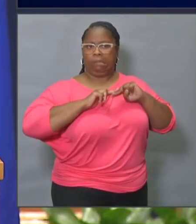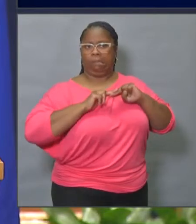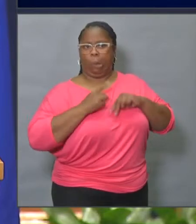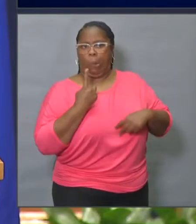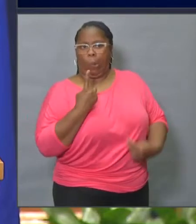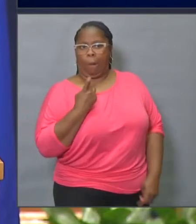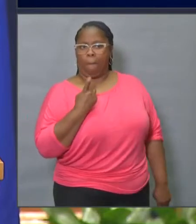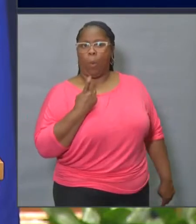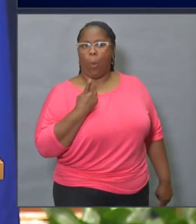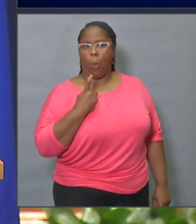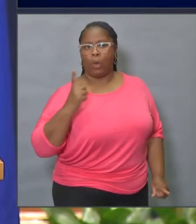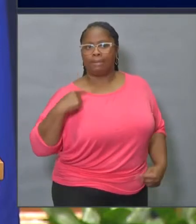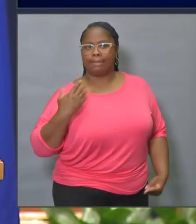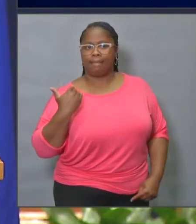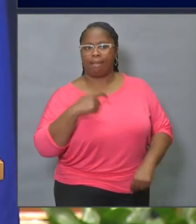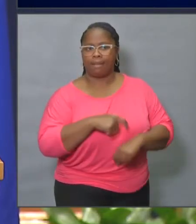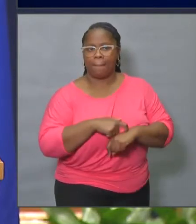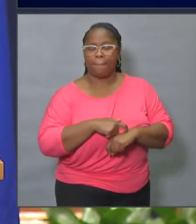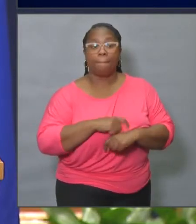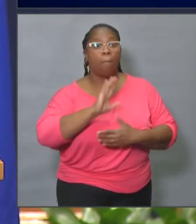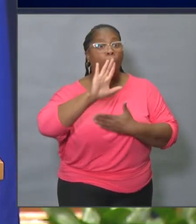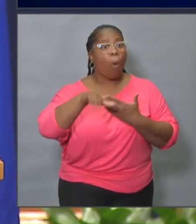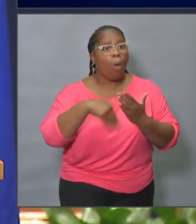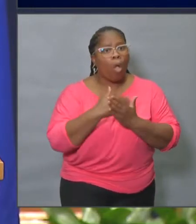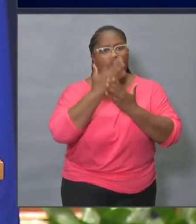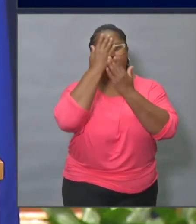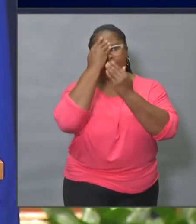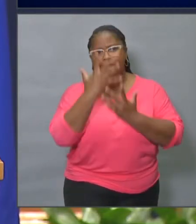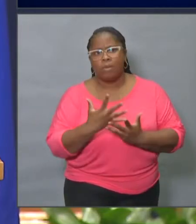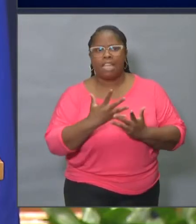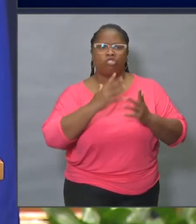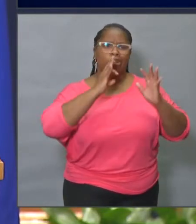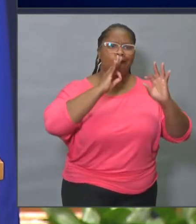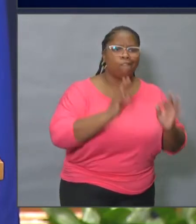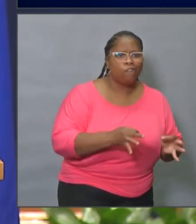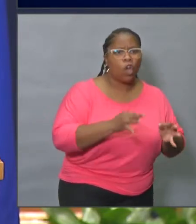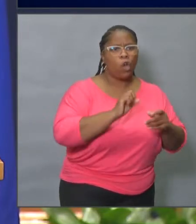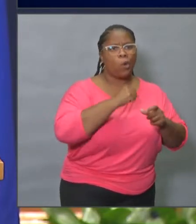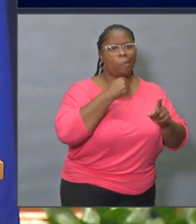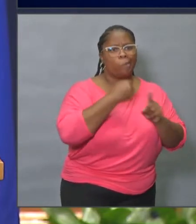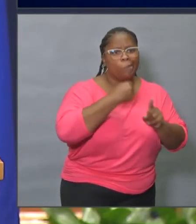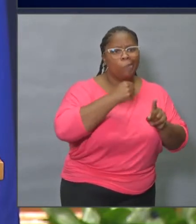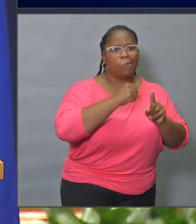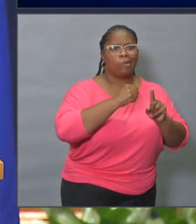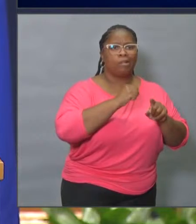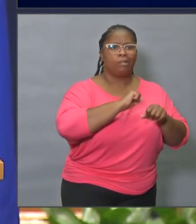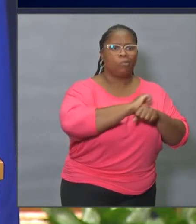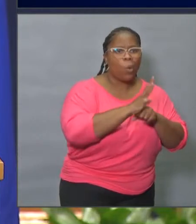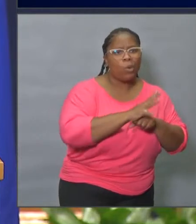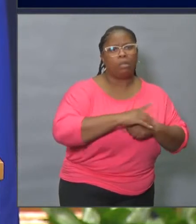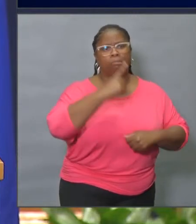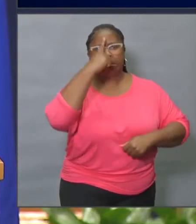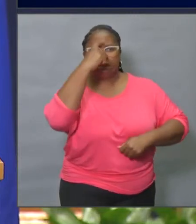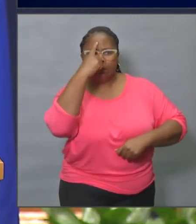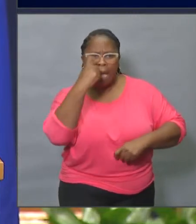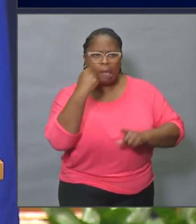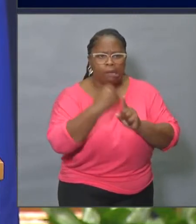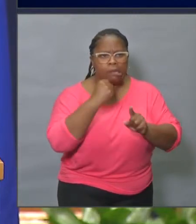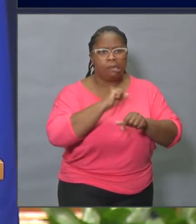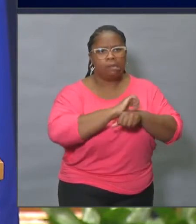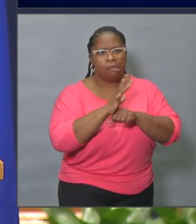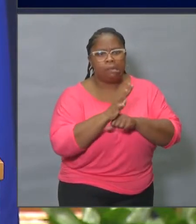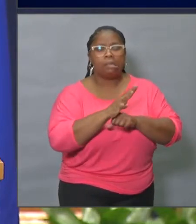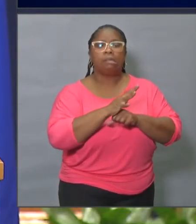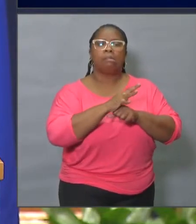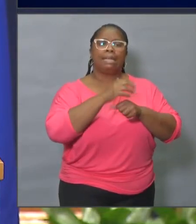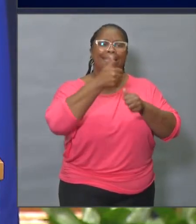time I reported. You can find information on confirmed and suspect cases by facility, as well as a